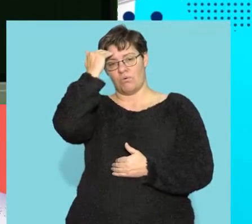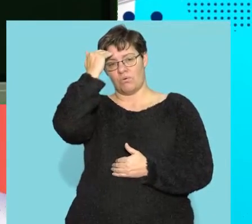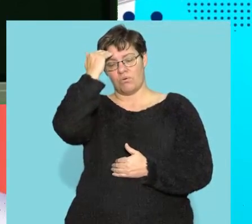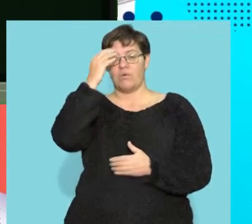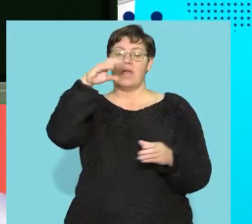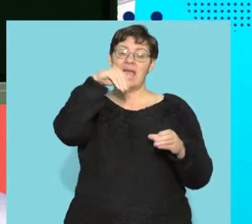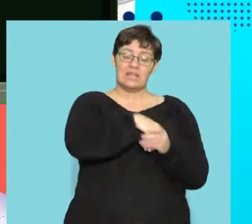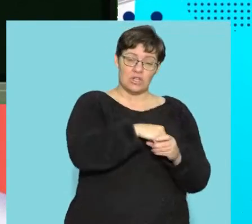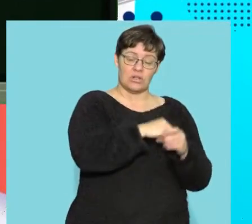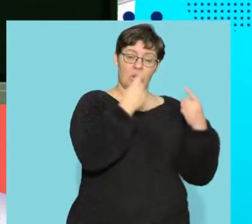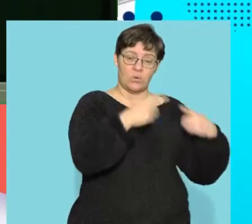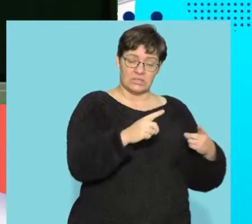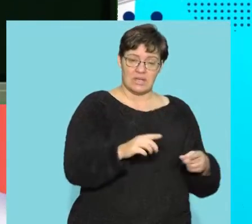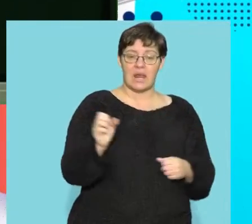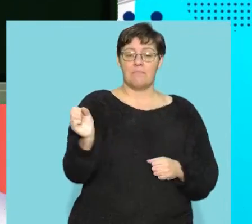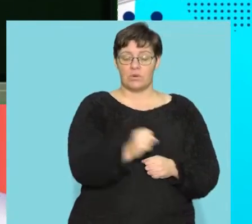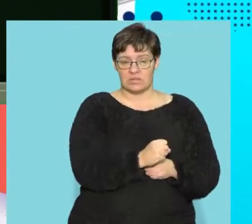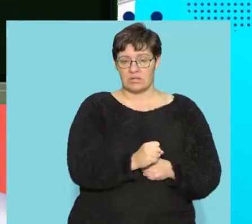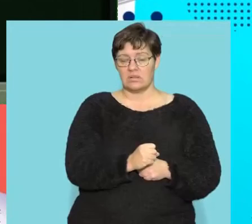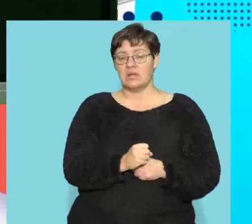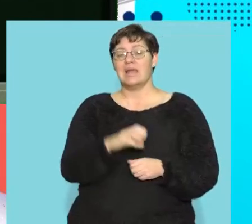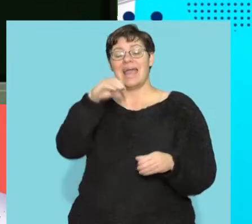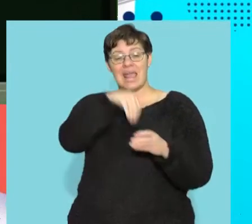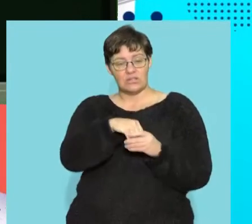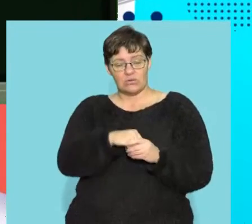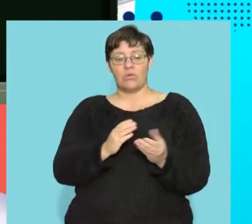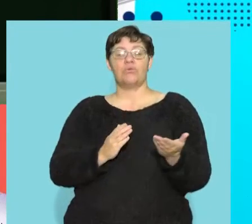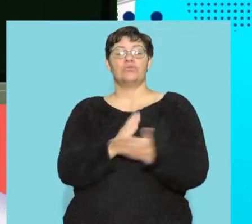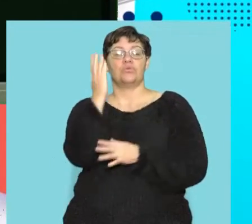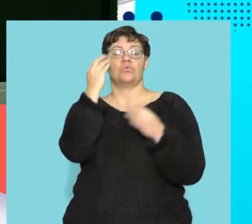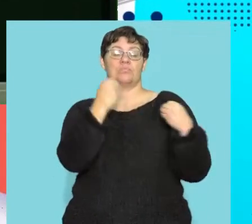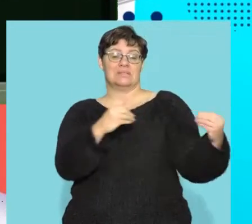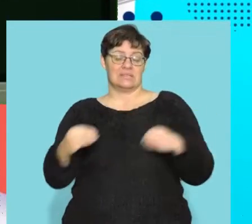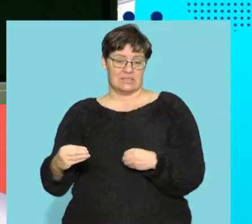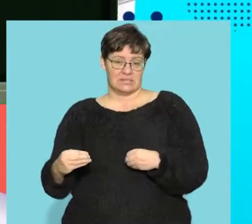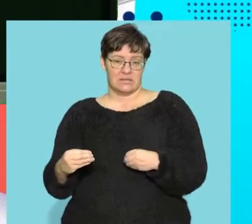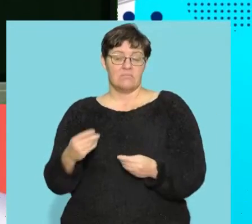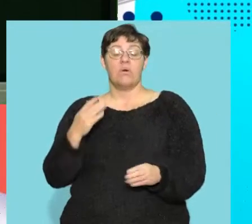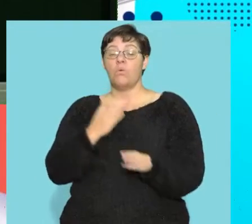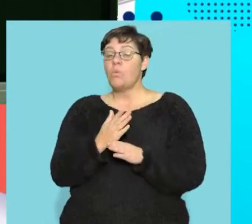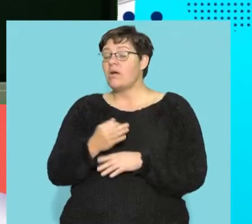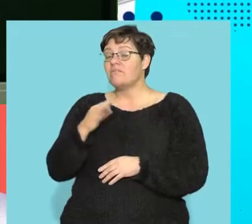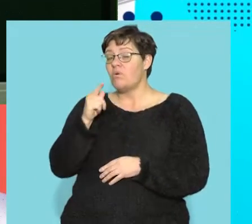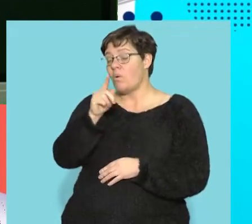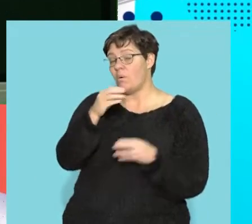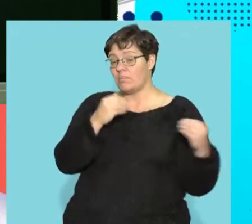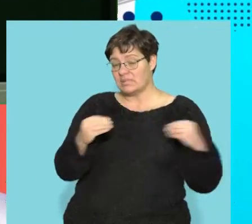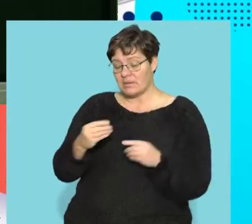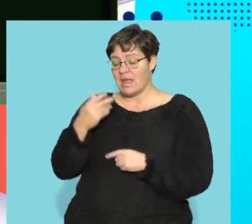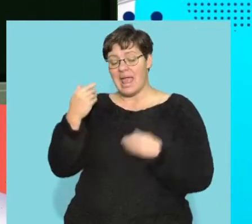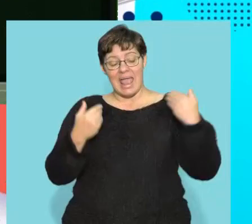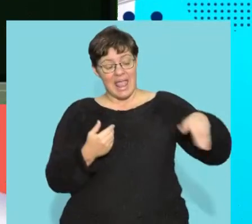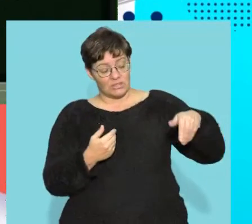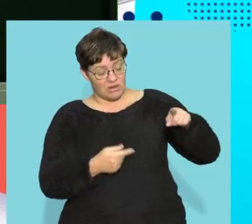internal auditor is appointed internally by the firm who works for the business, whereas an external